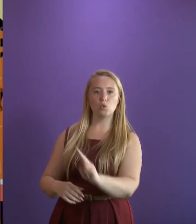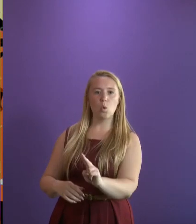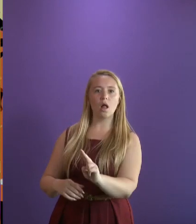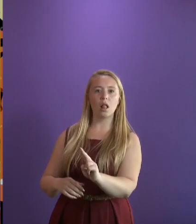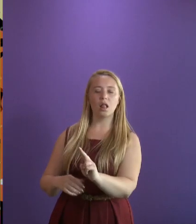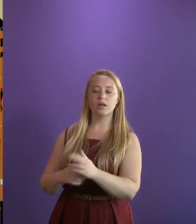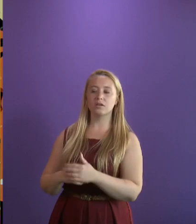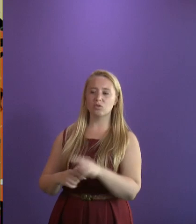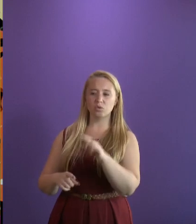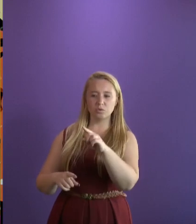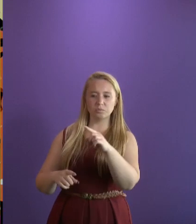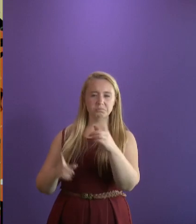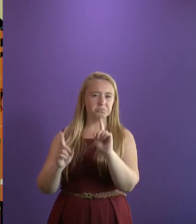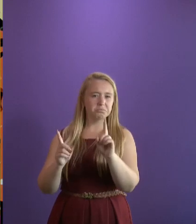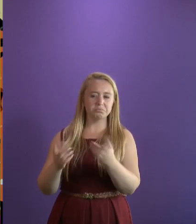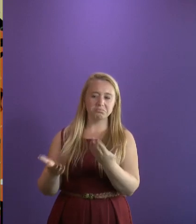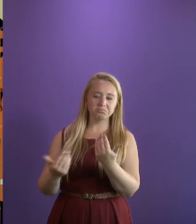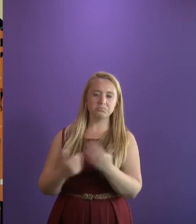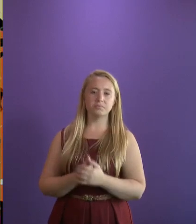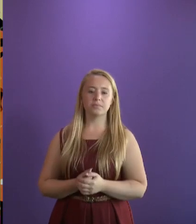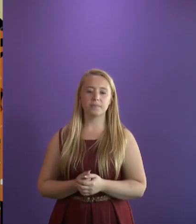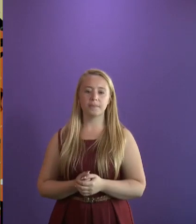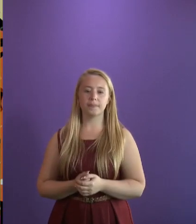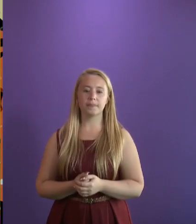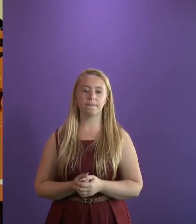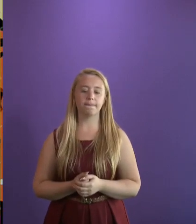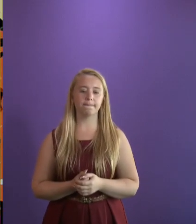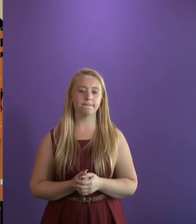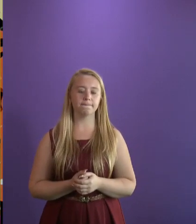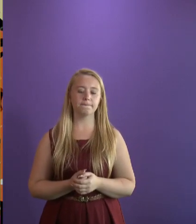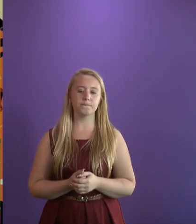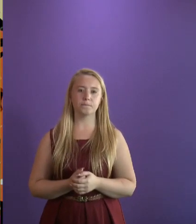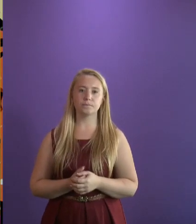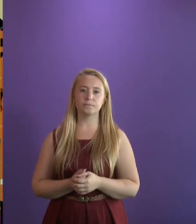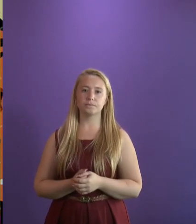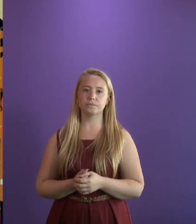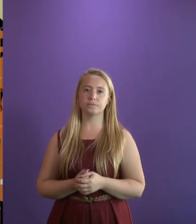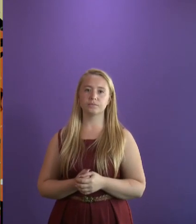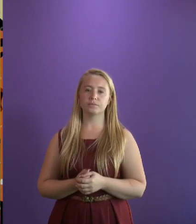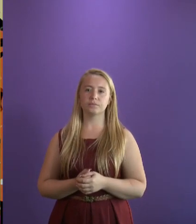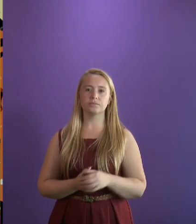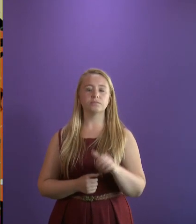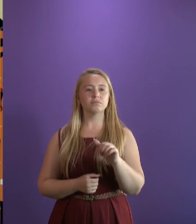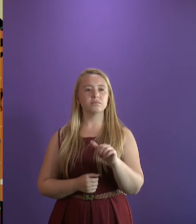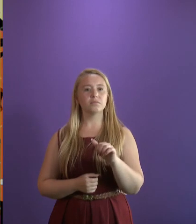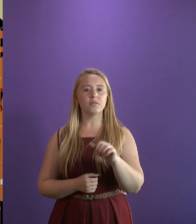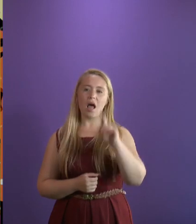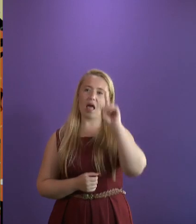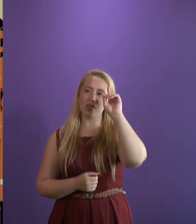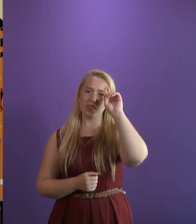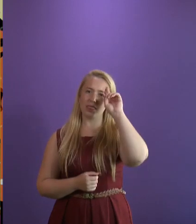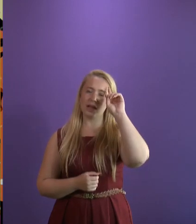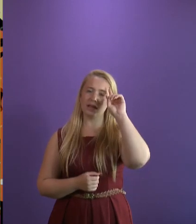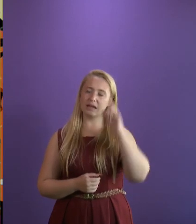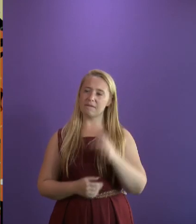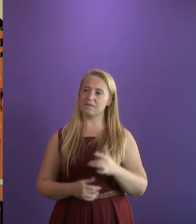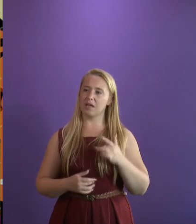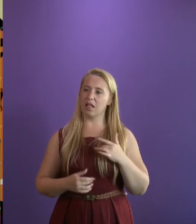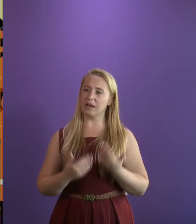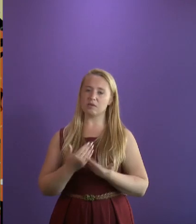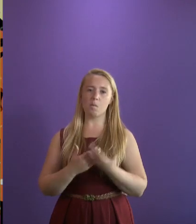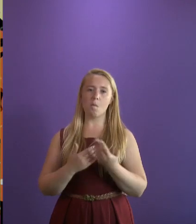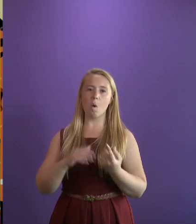how do you dig deep? I think almost that kind of makes it even more important to actually participate in the SYP